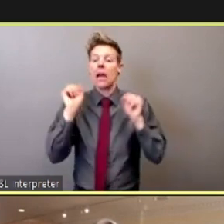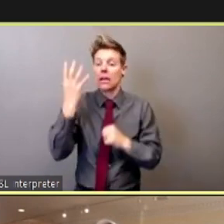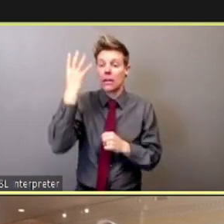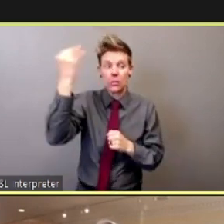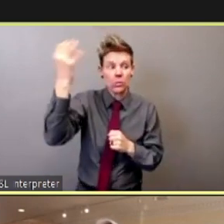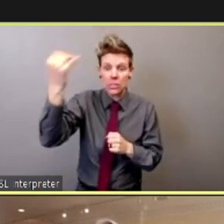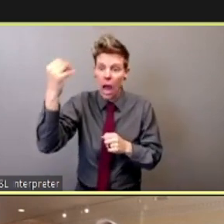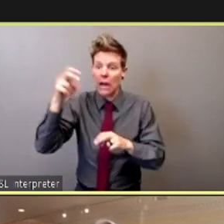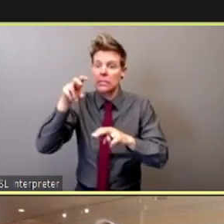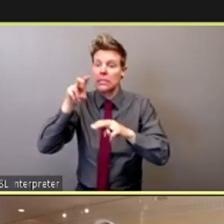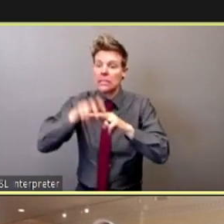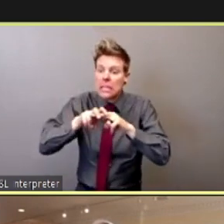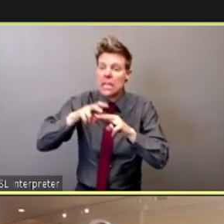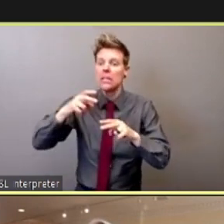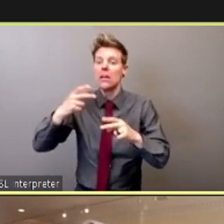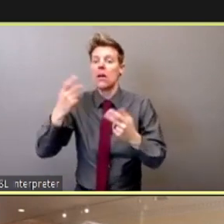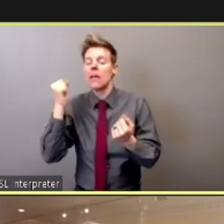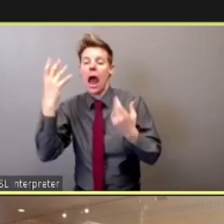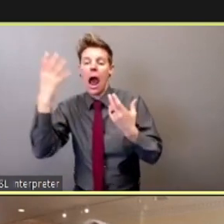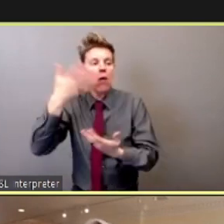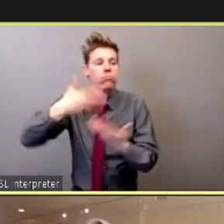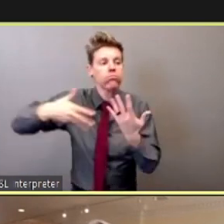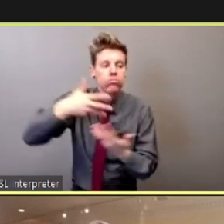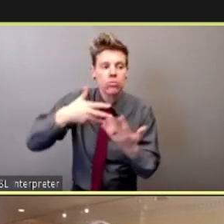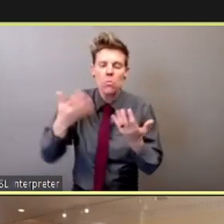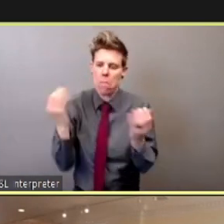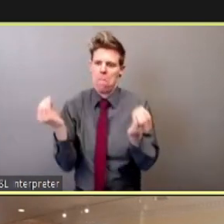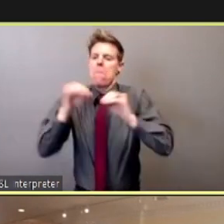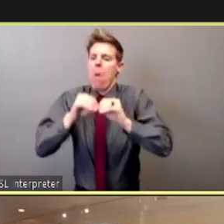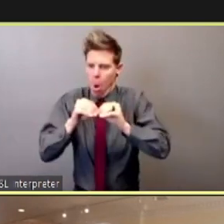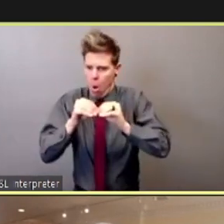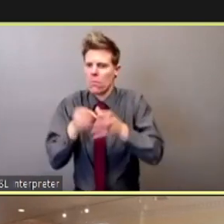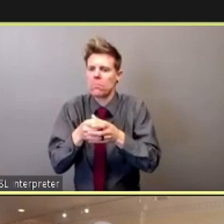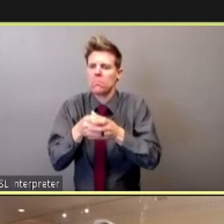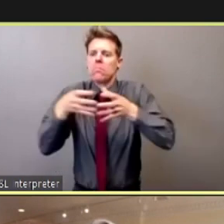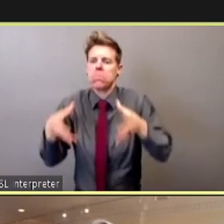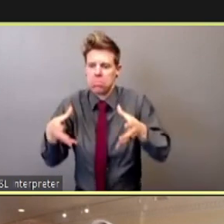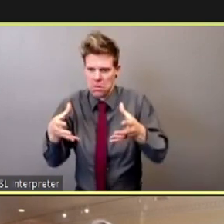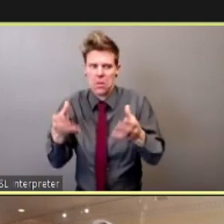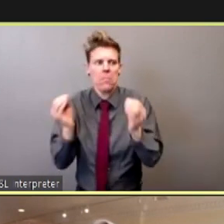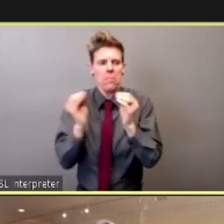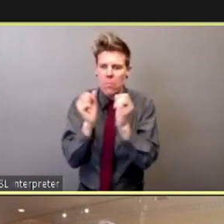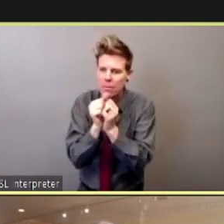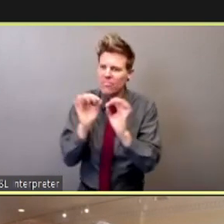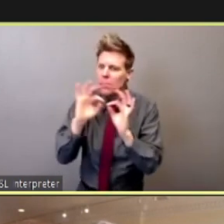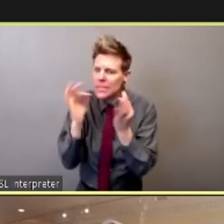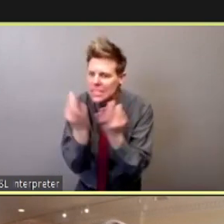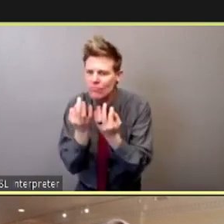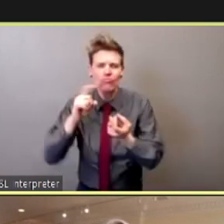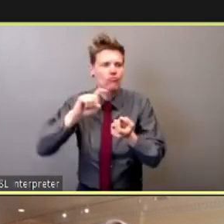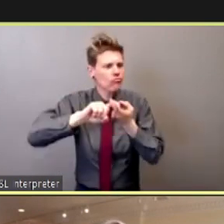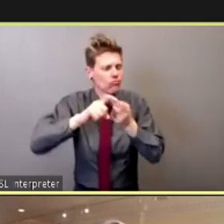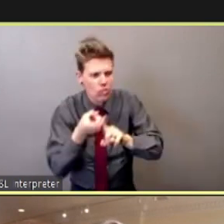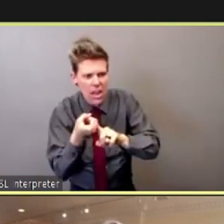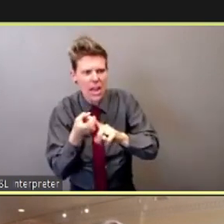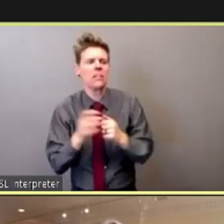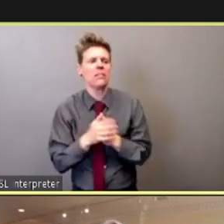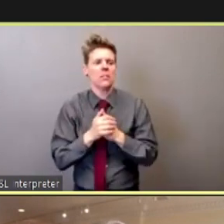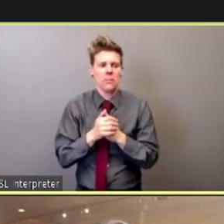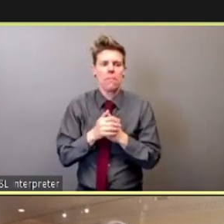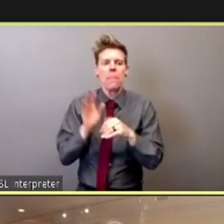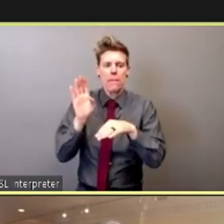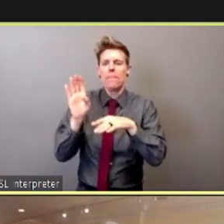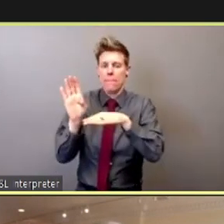and other opportunities which support our families, and as importantly, they support our small businesses